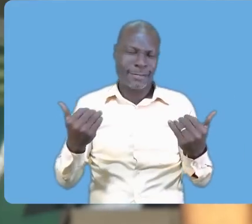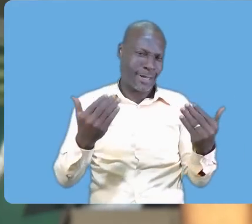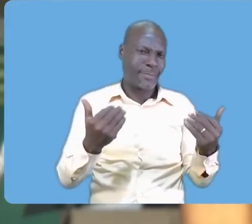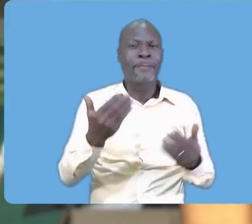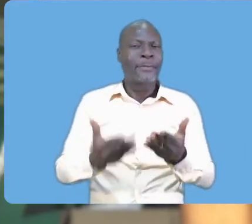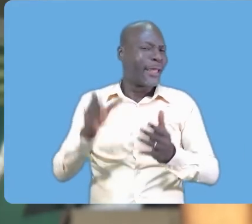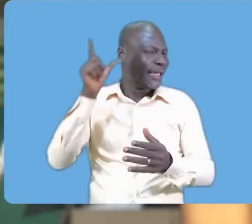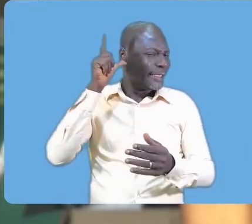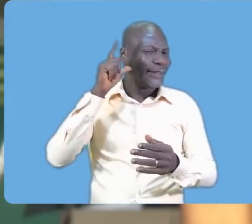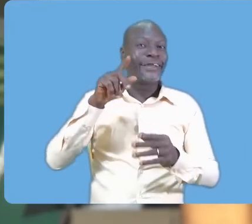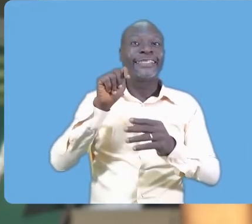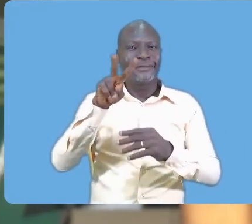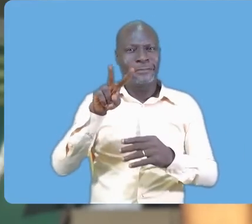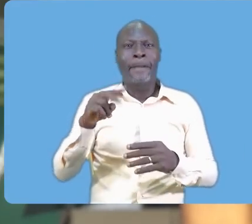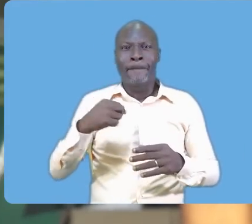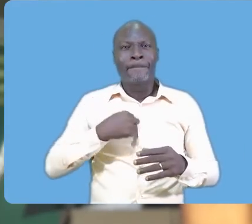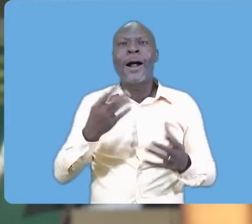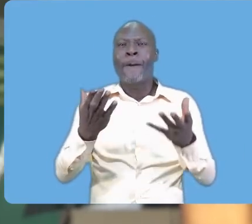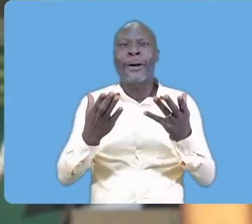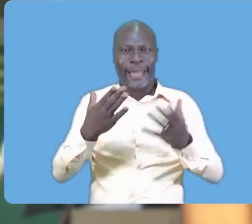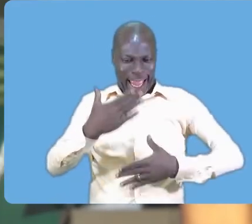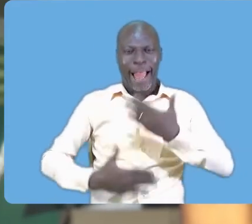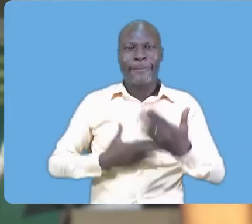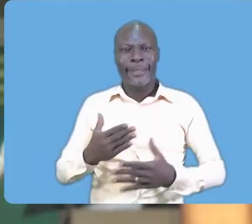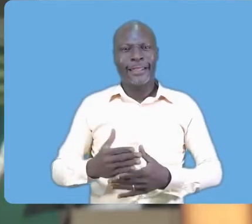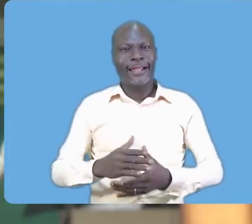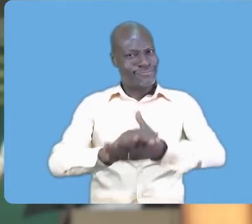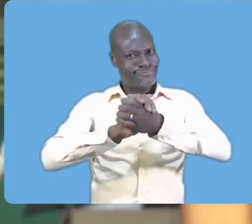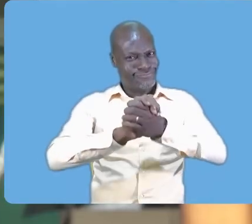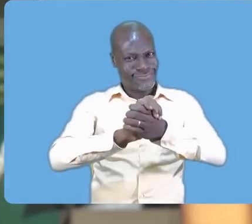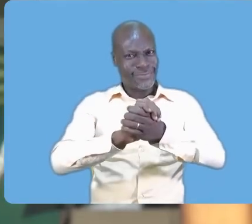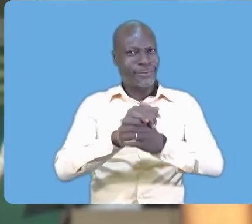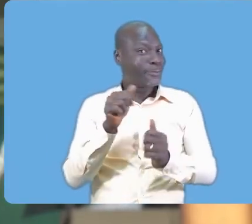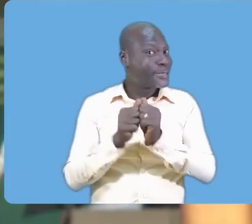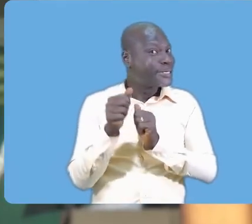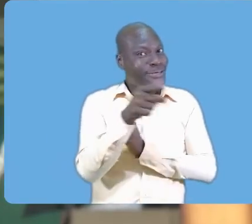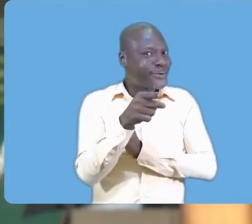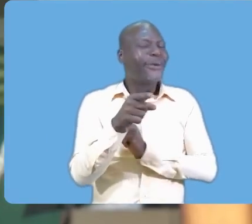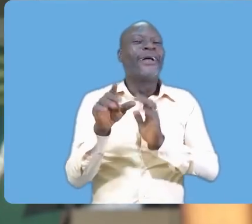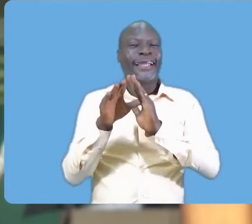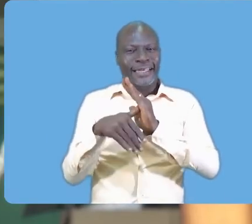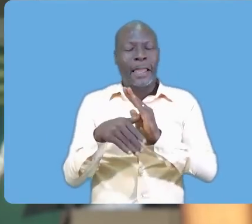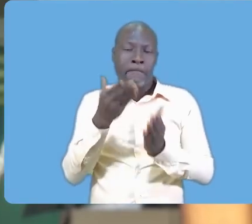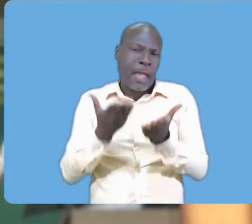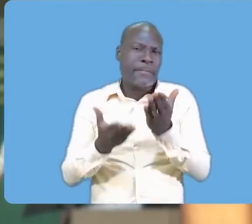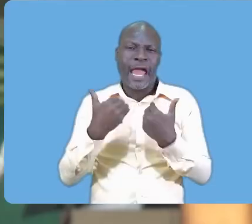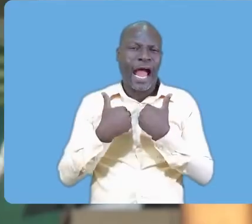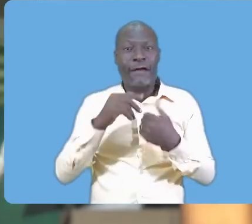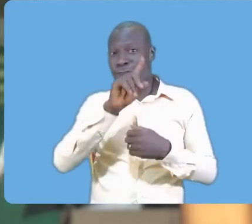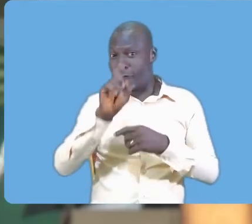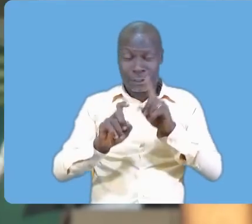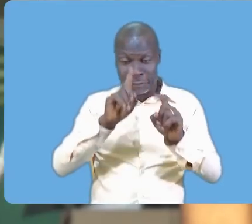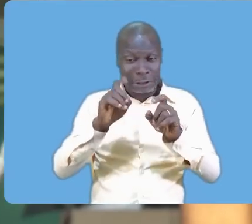Our television yeso. A yepa some demon sabato on some near betcha. Na e bia or Bible mu as in bisabin